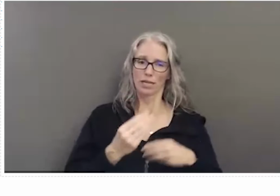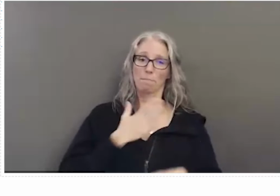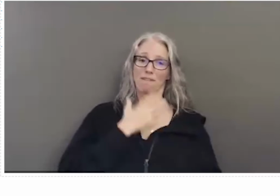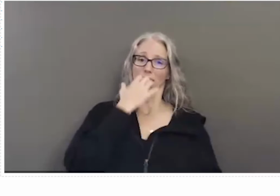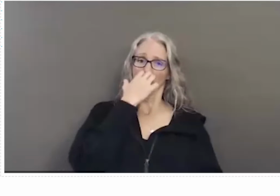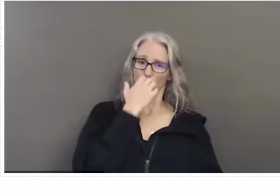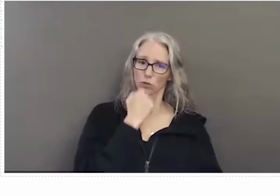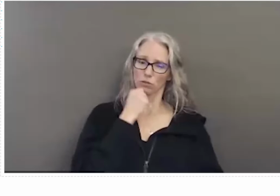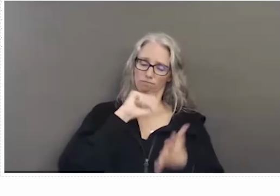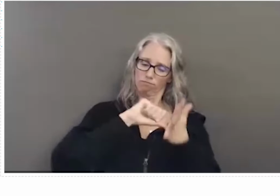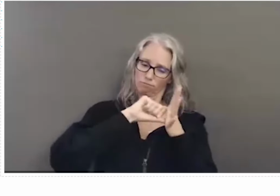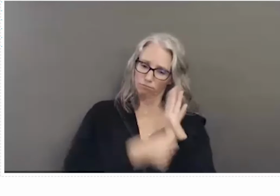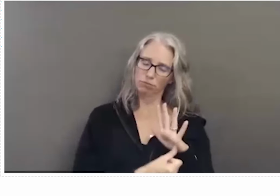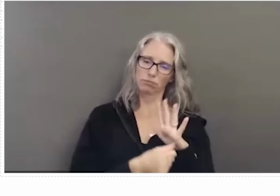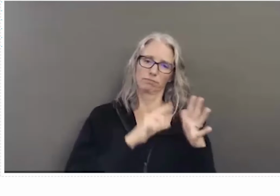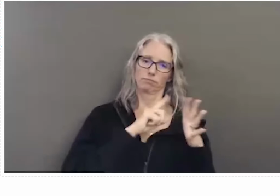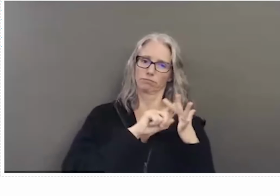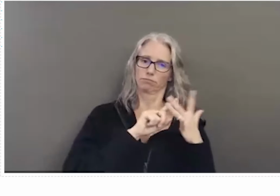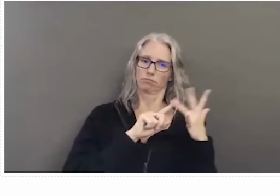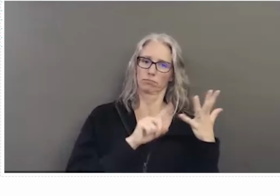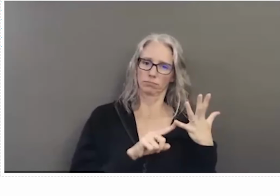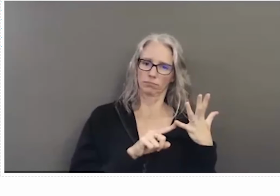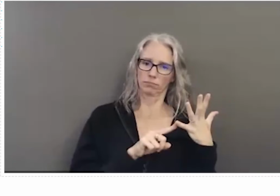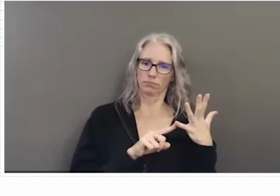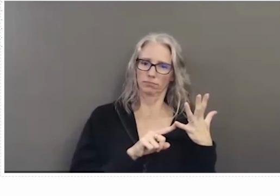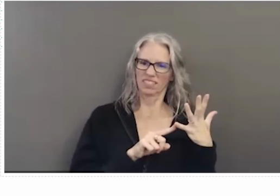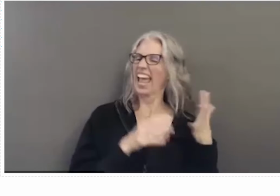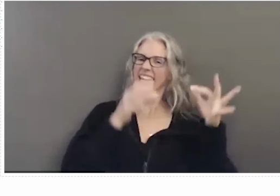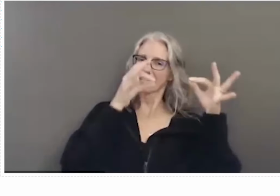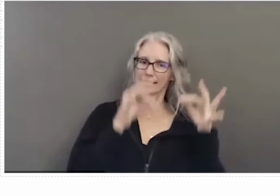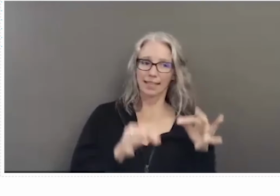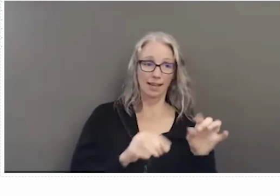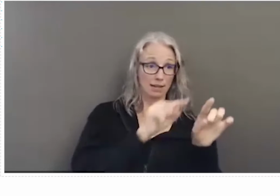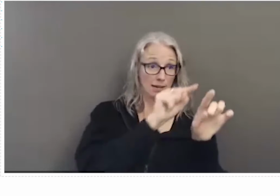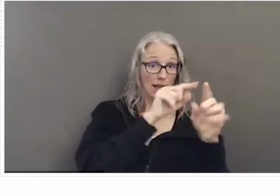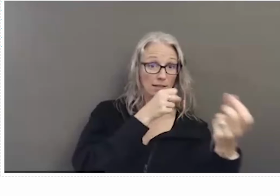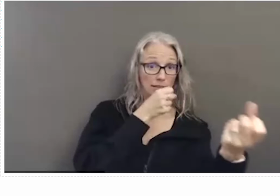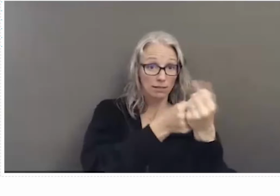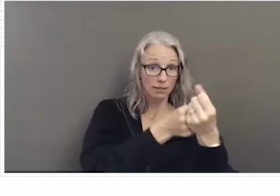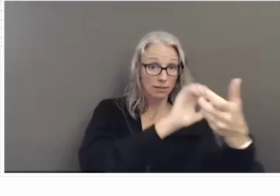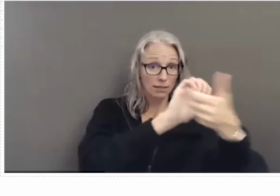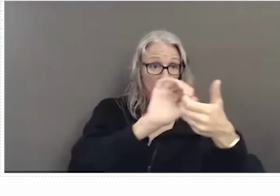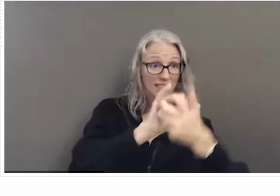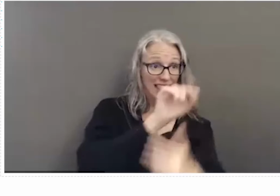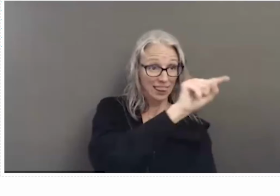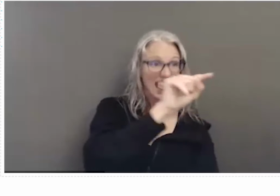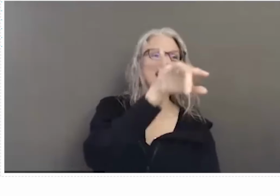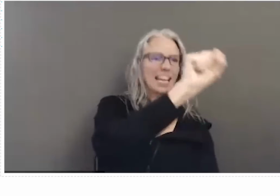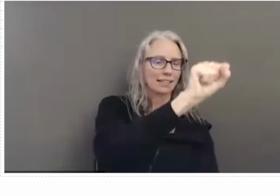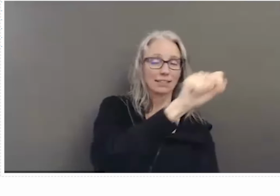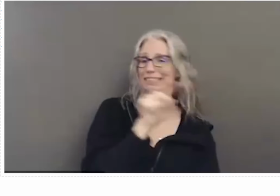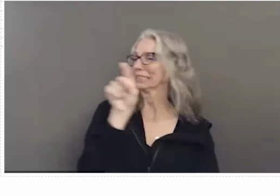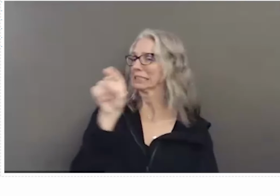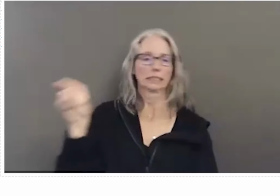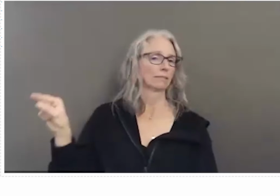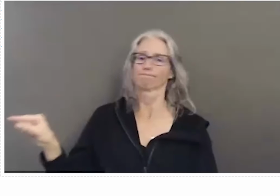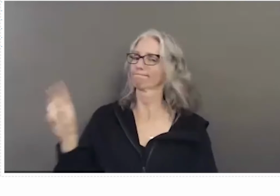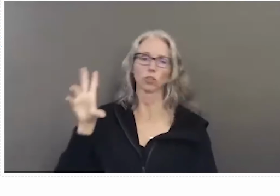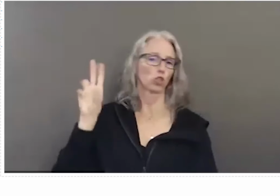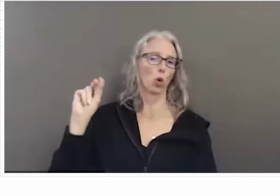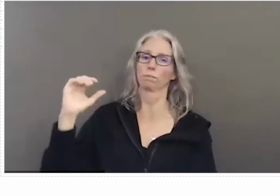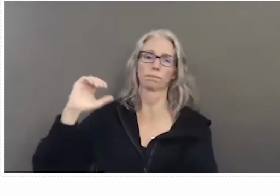making the decisions as to who you would work with and who you would not work with is key to kind of seeing through some of the pressures that you